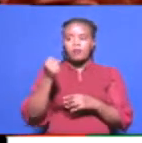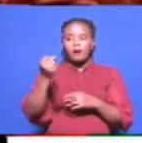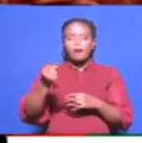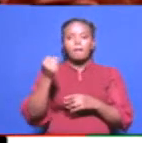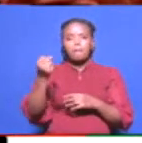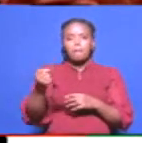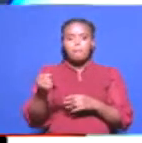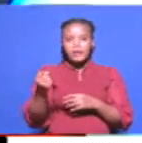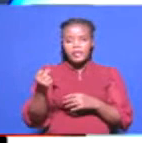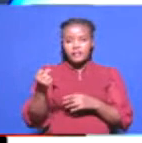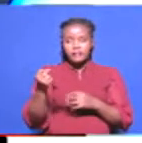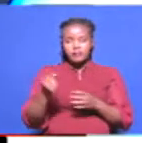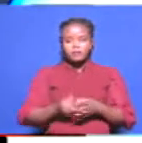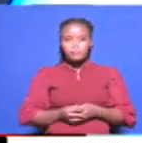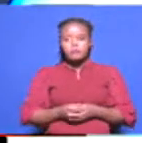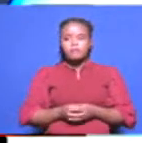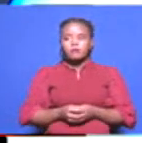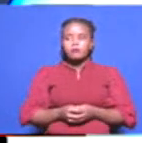Gladys Mungai.